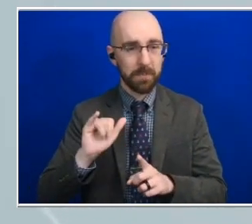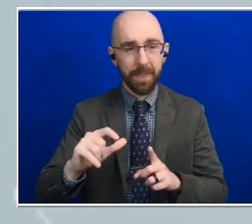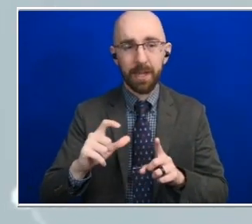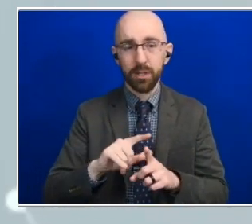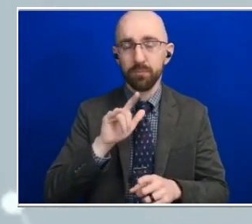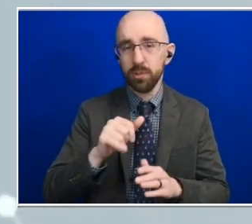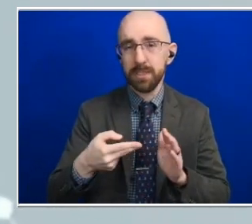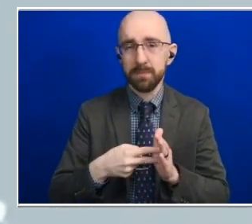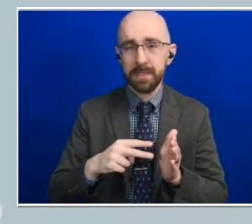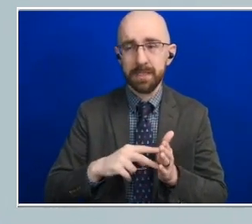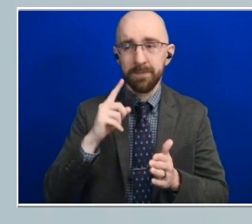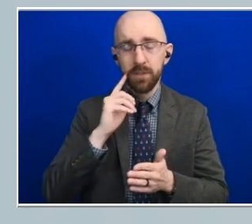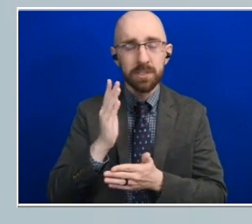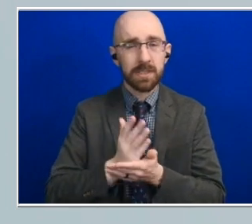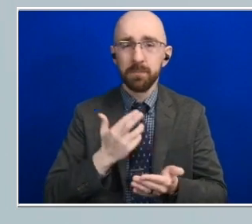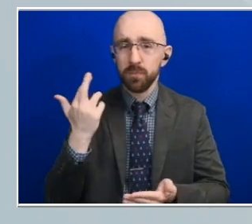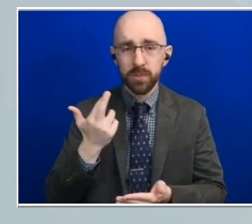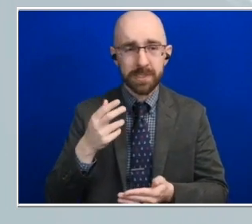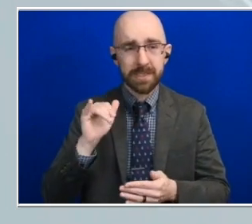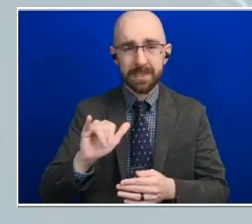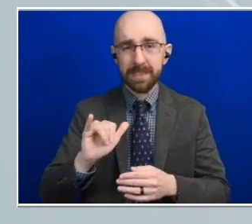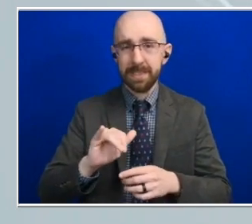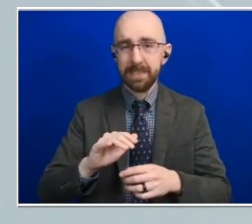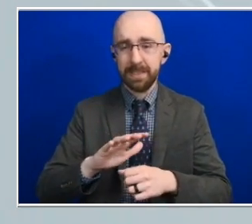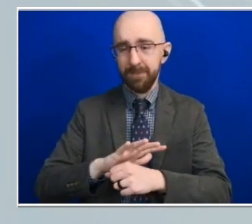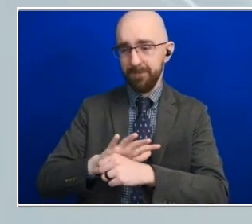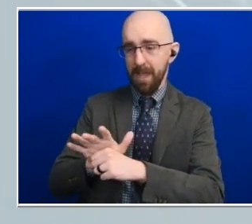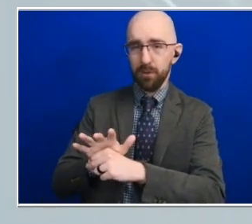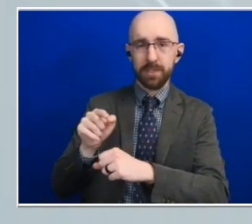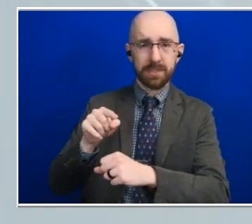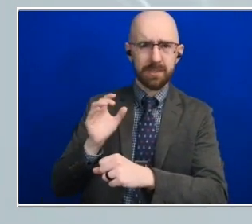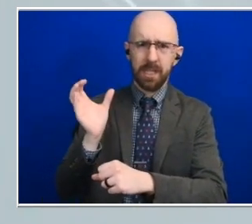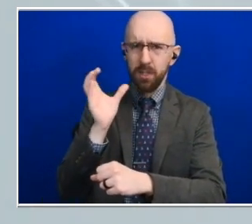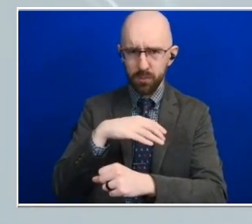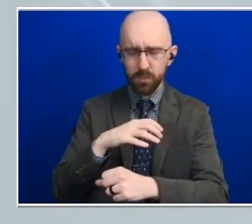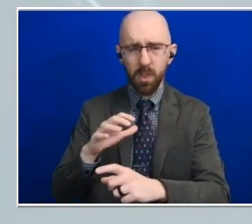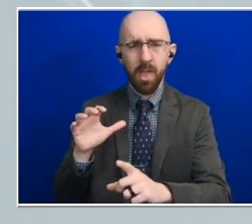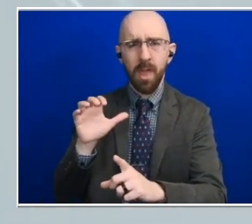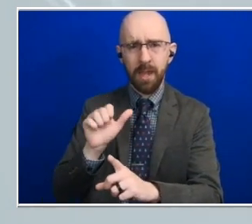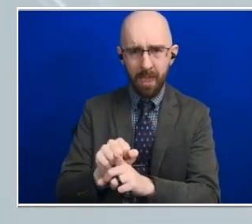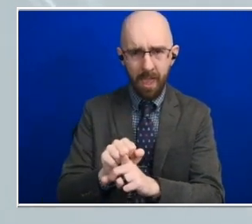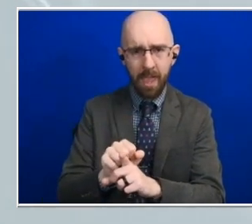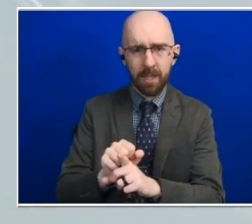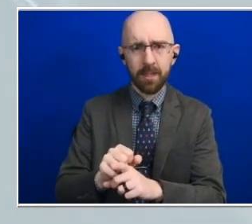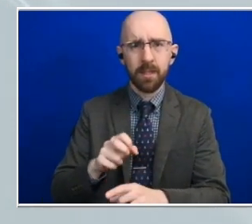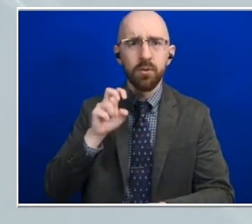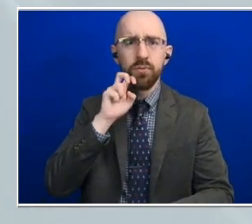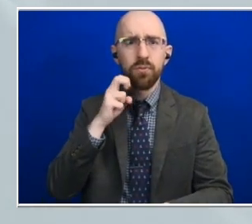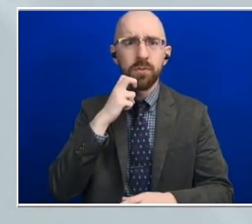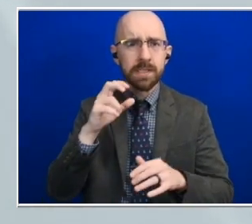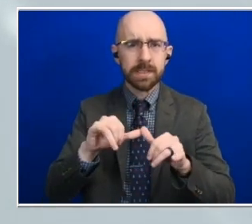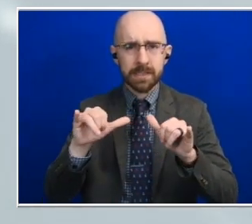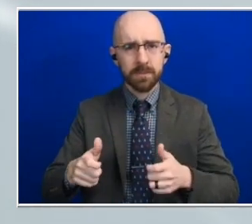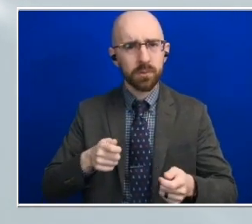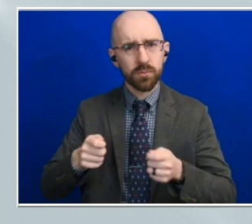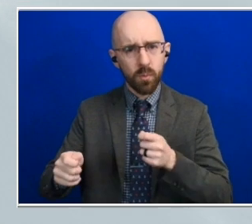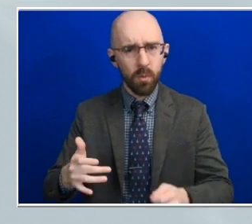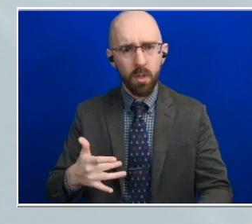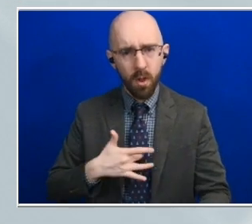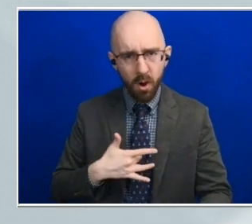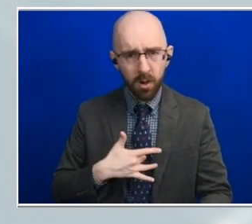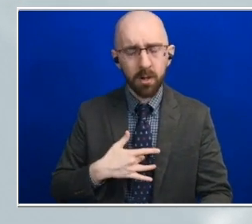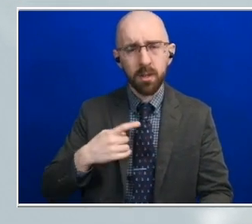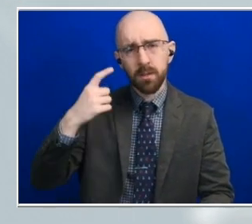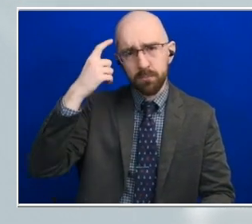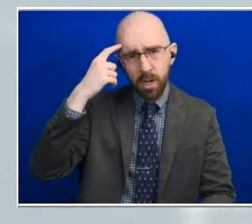some reason this virus, very unusual, attacked the nervous system that controls the heart, the brain, and